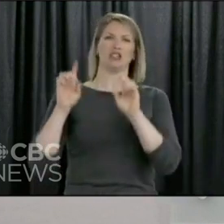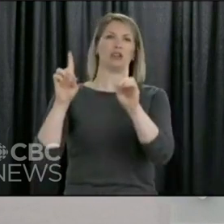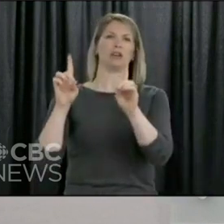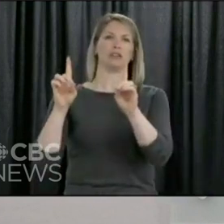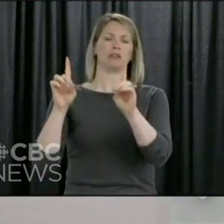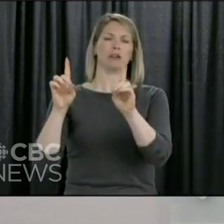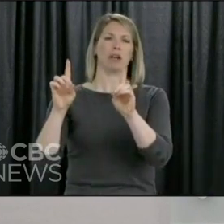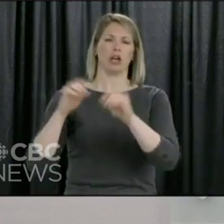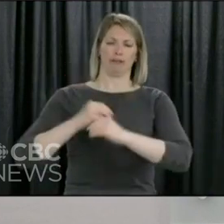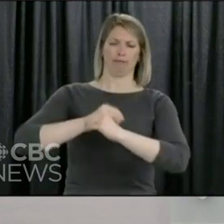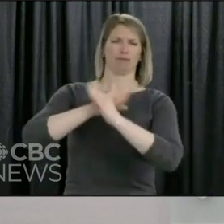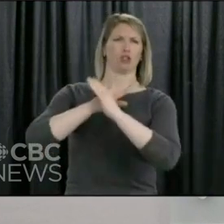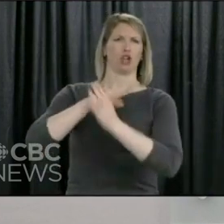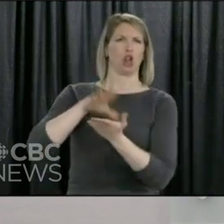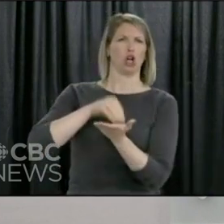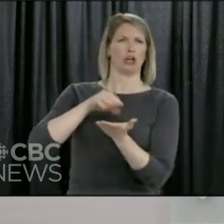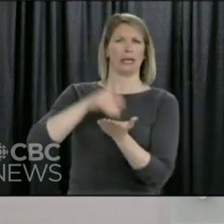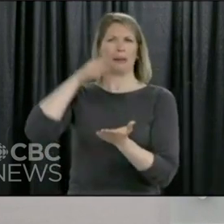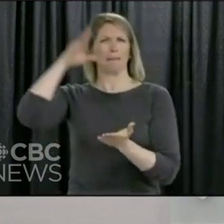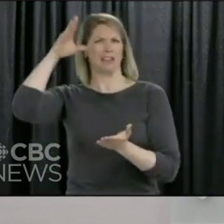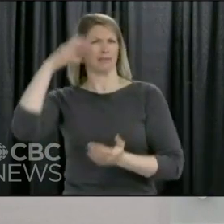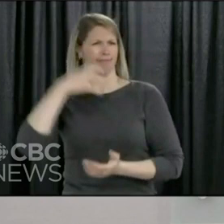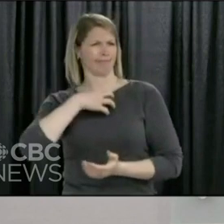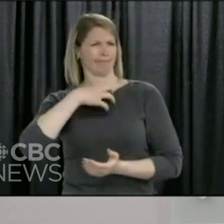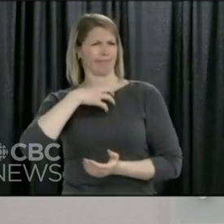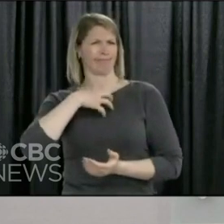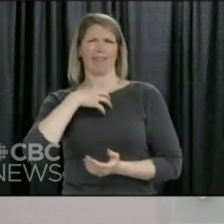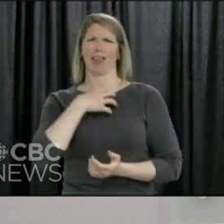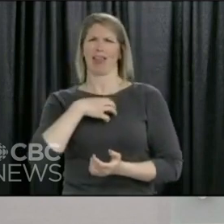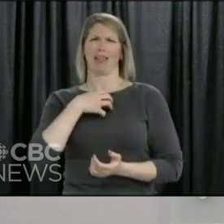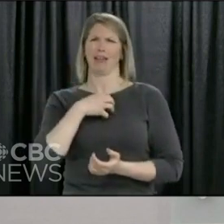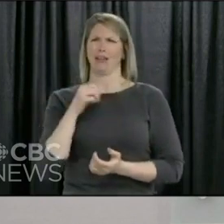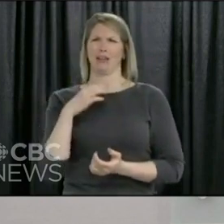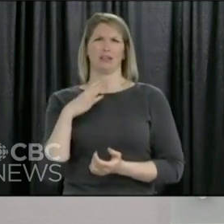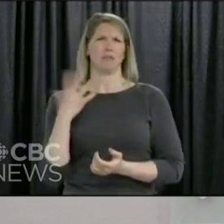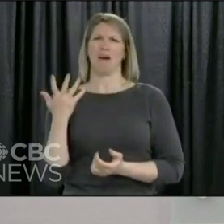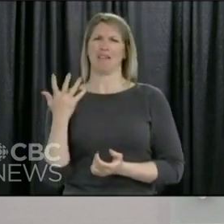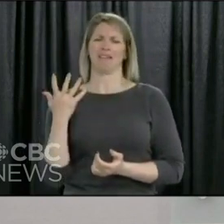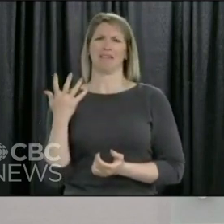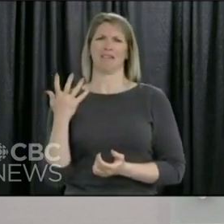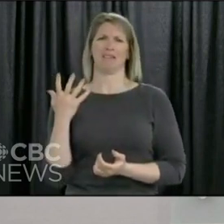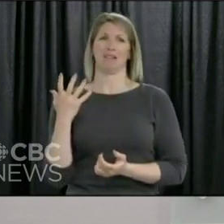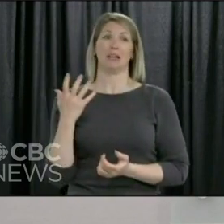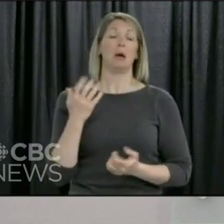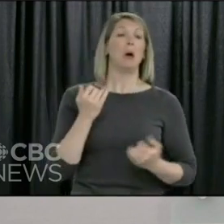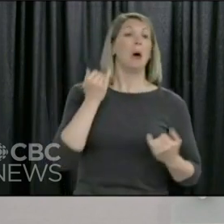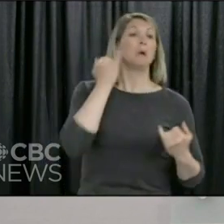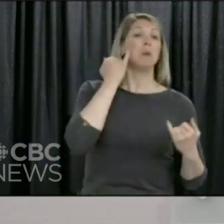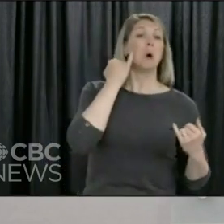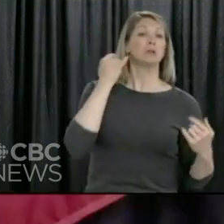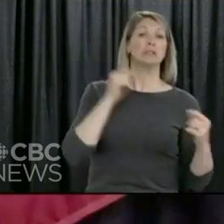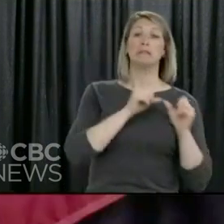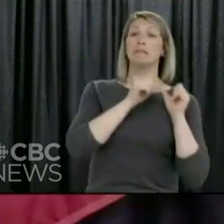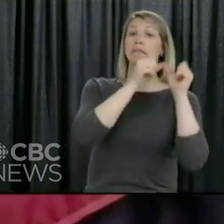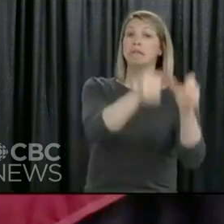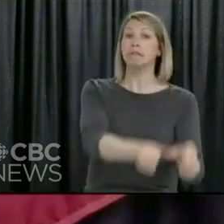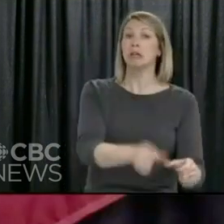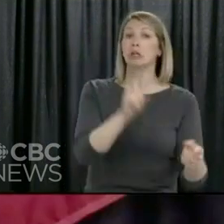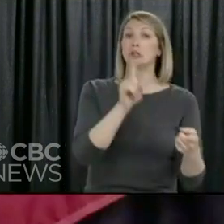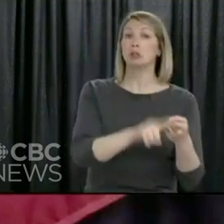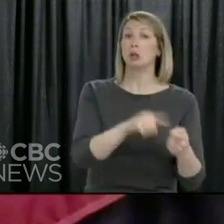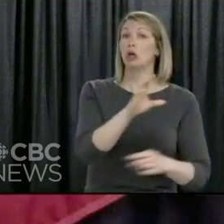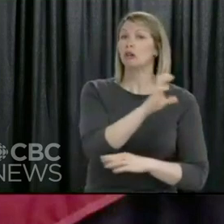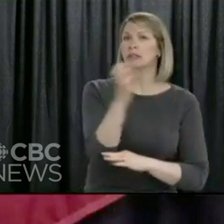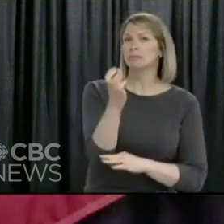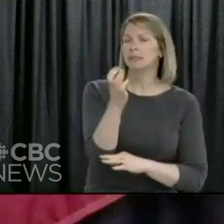flop. And I'm wondering what guarantee the province can have that it would get its act together by September if it comes to that. Well, this is a plan that's